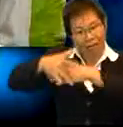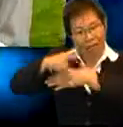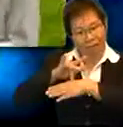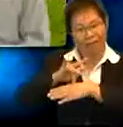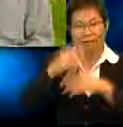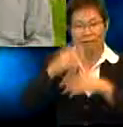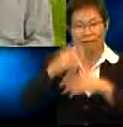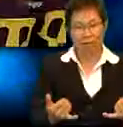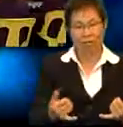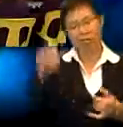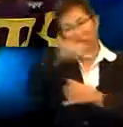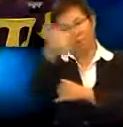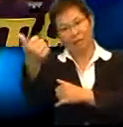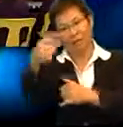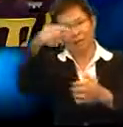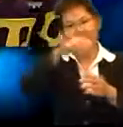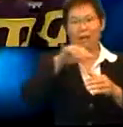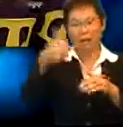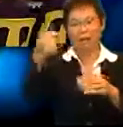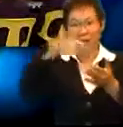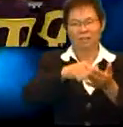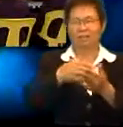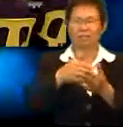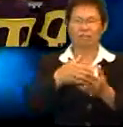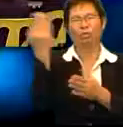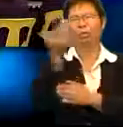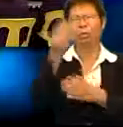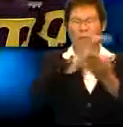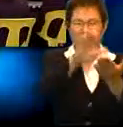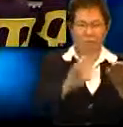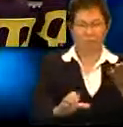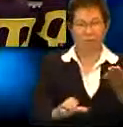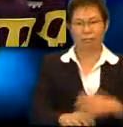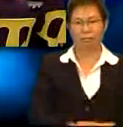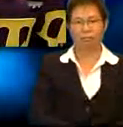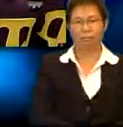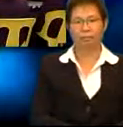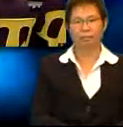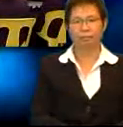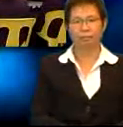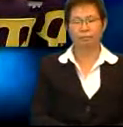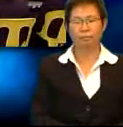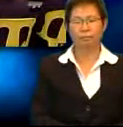earlier. Now, other than these few common charts,